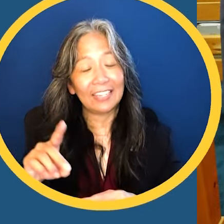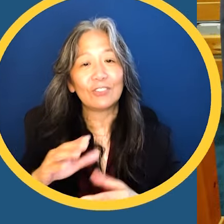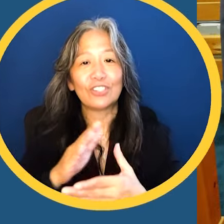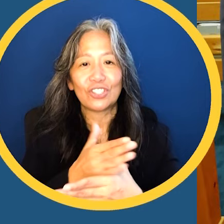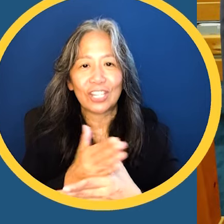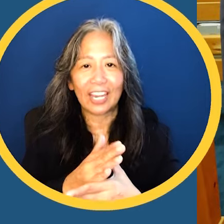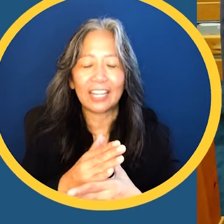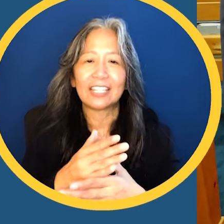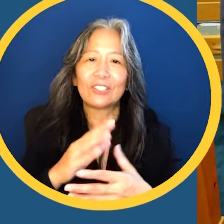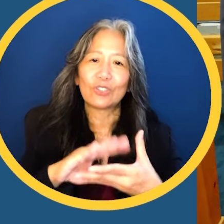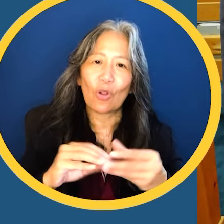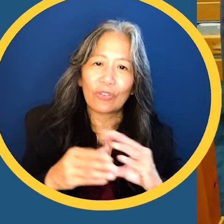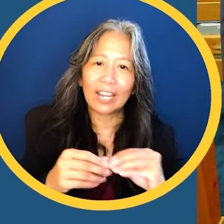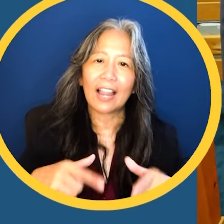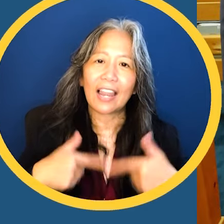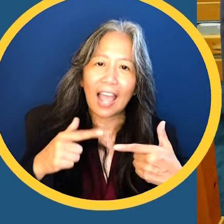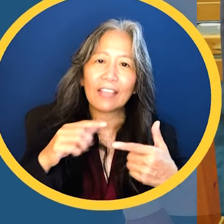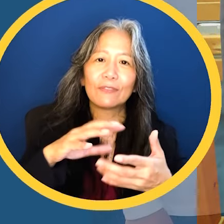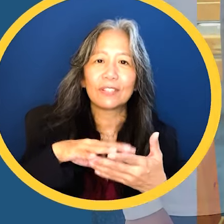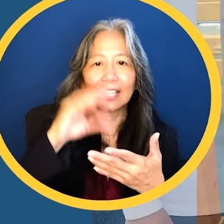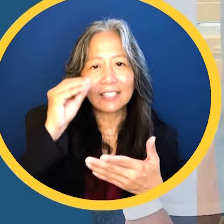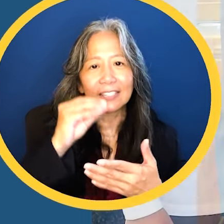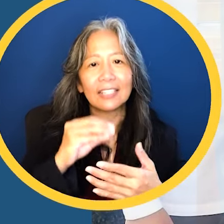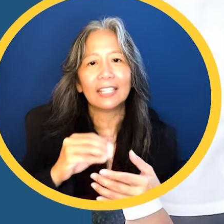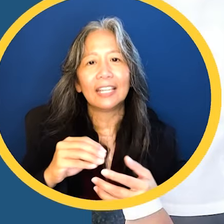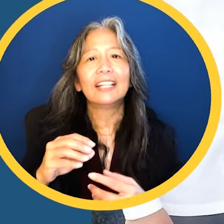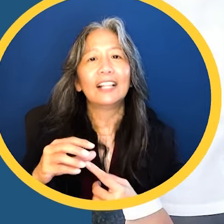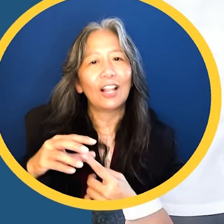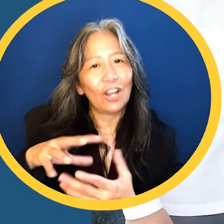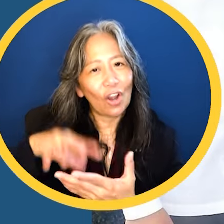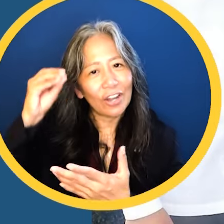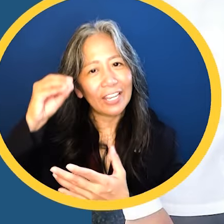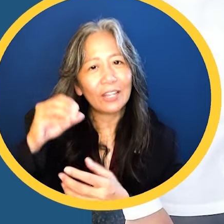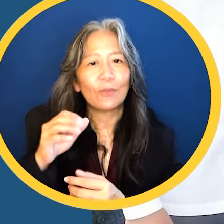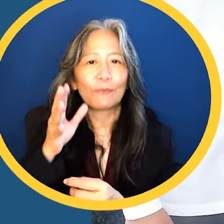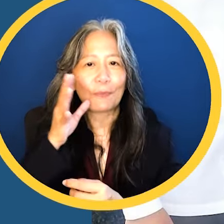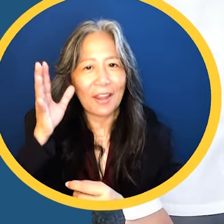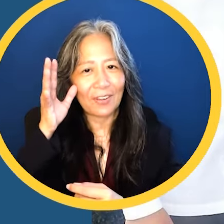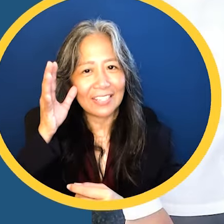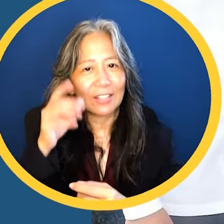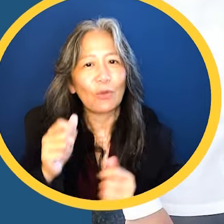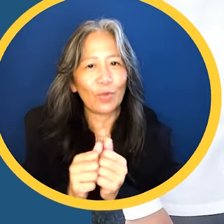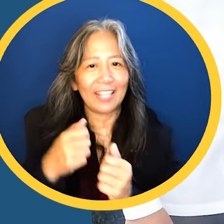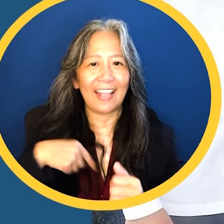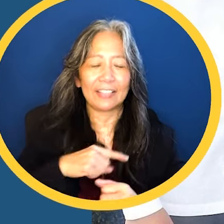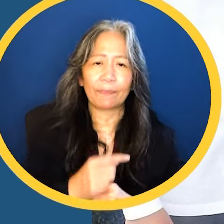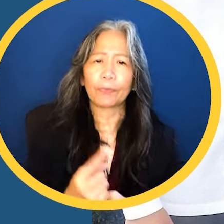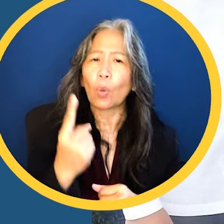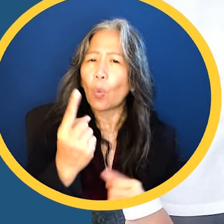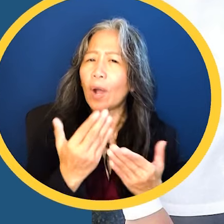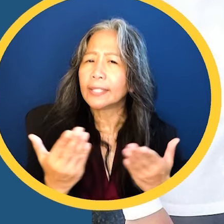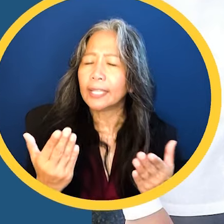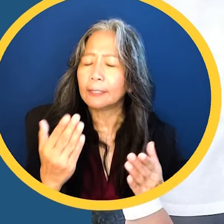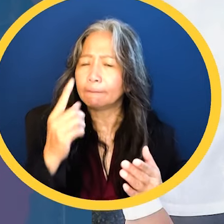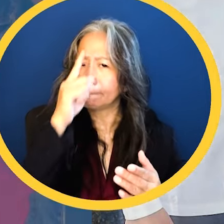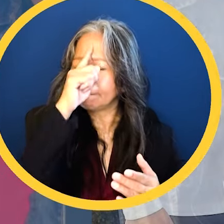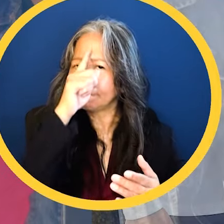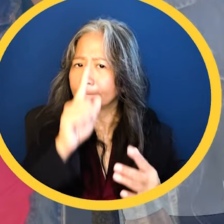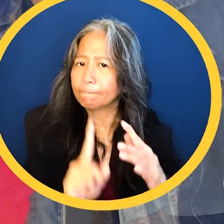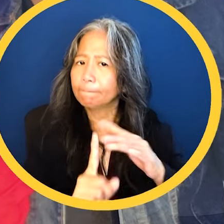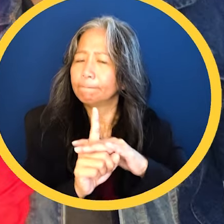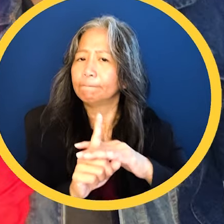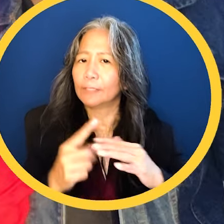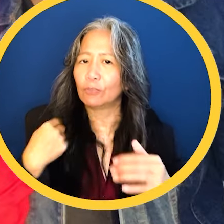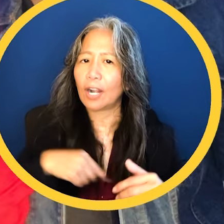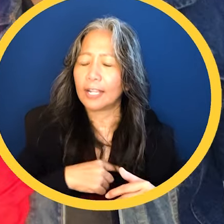their stories, their life lessons, and essentially everything they learned from their parents with us. If there's one thing that really stuck out to me